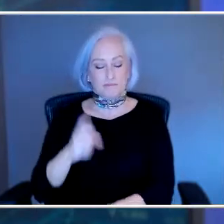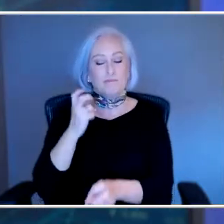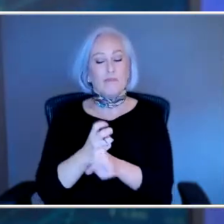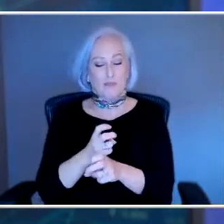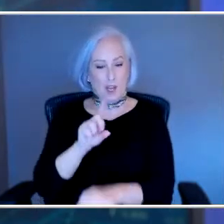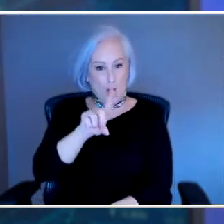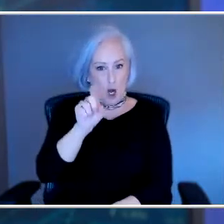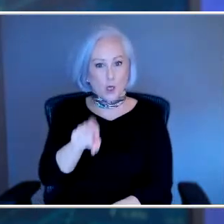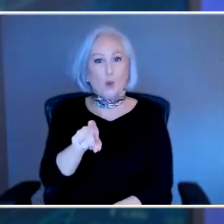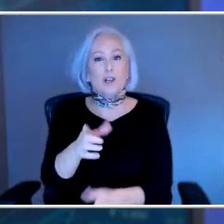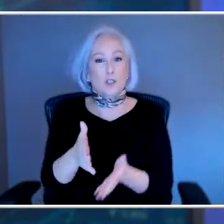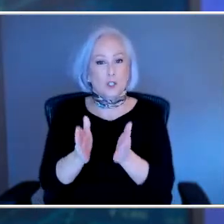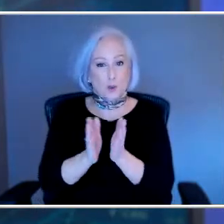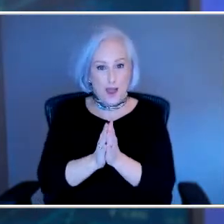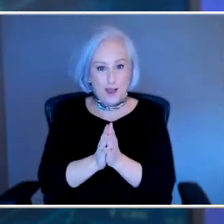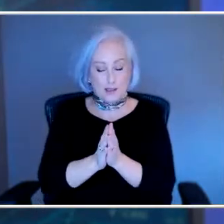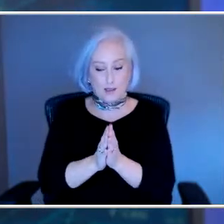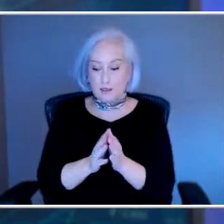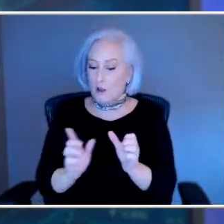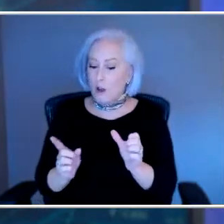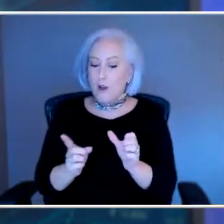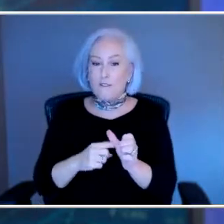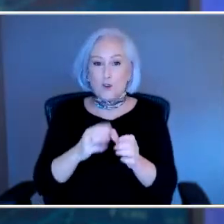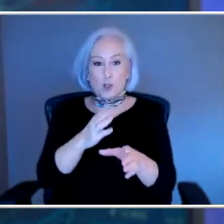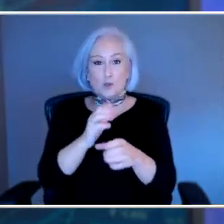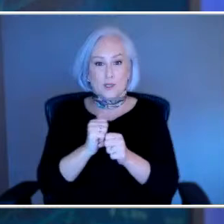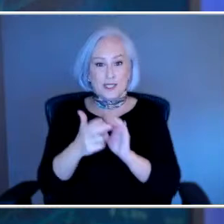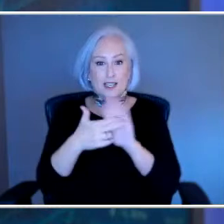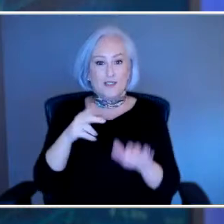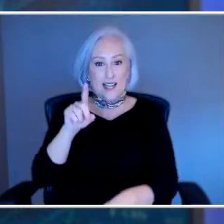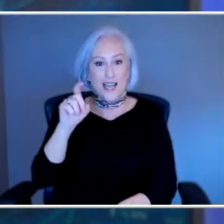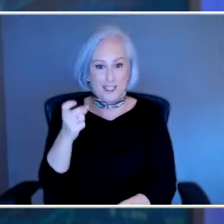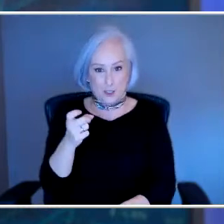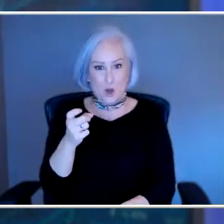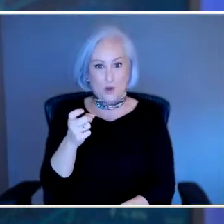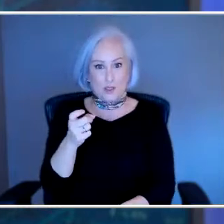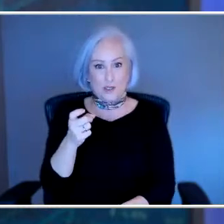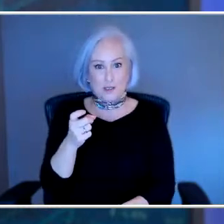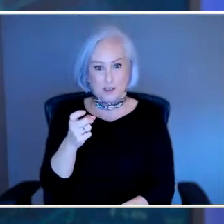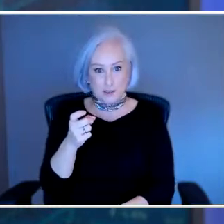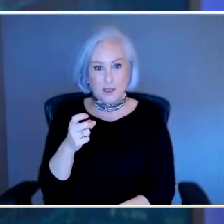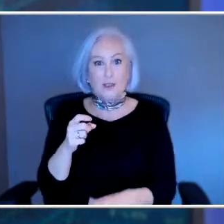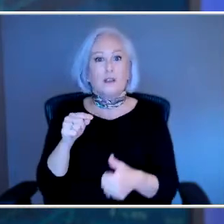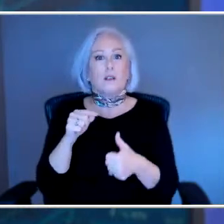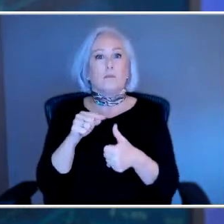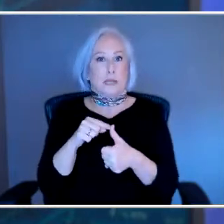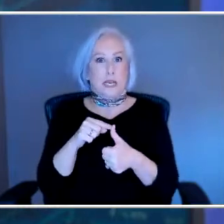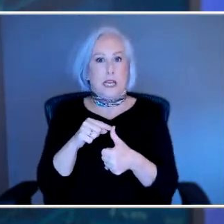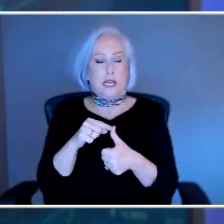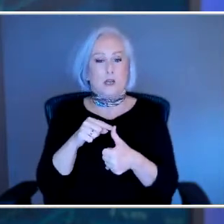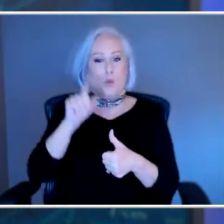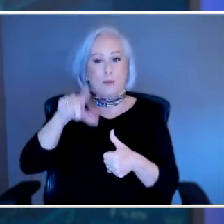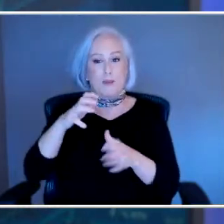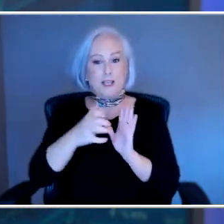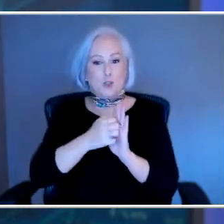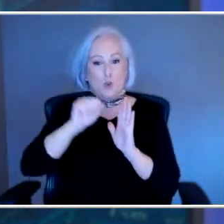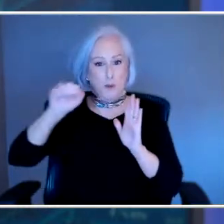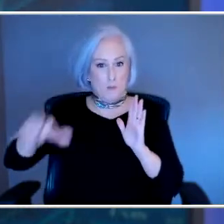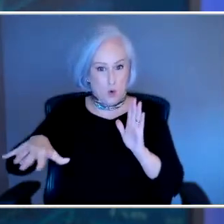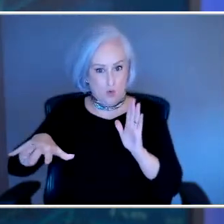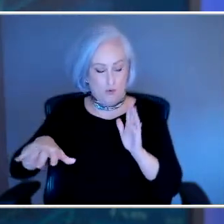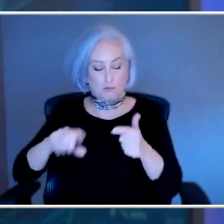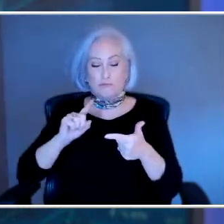first get the diagnosis, the first thing is get it out. So they're looking for a surgeon. And then what other treatment do I need? And they know they need